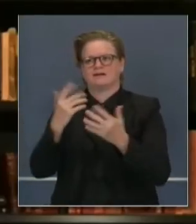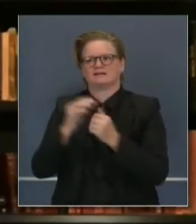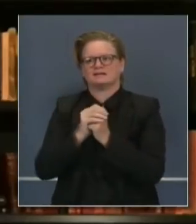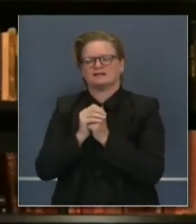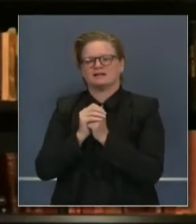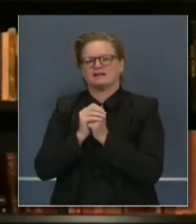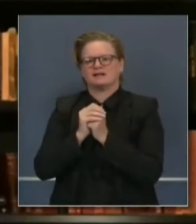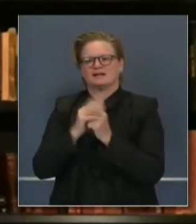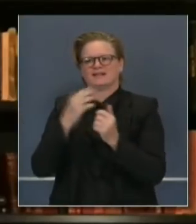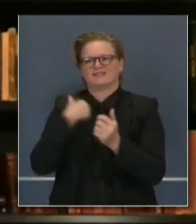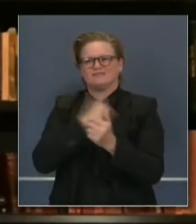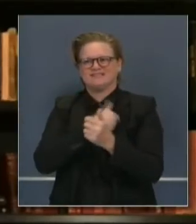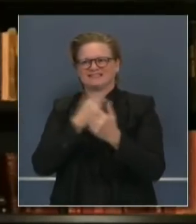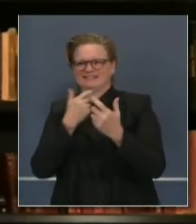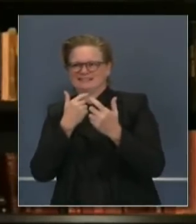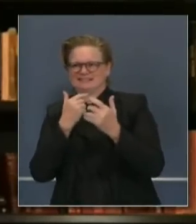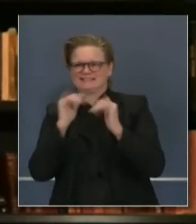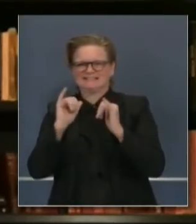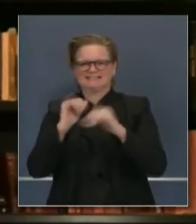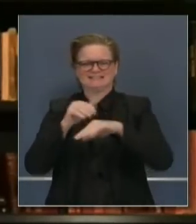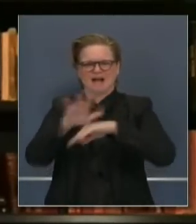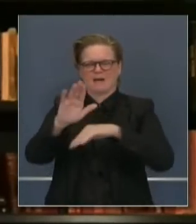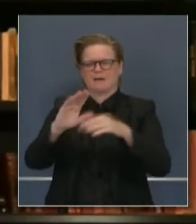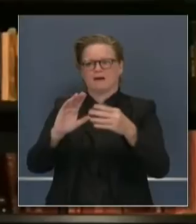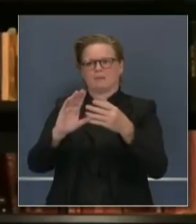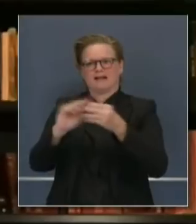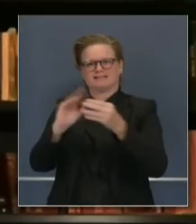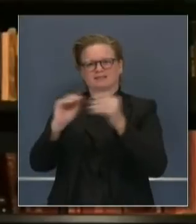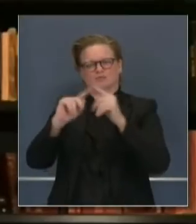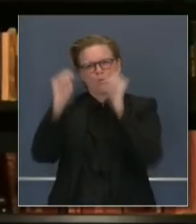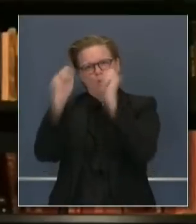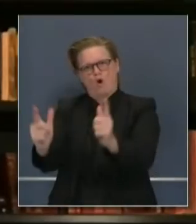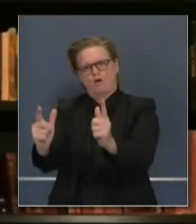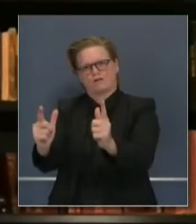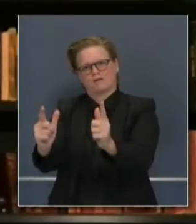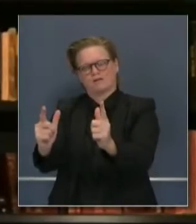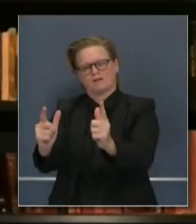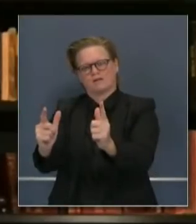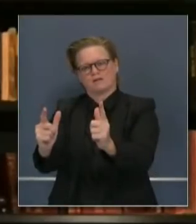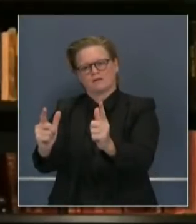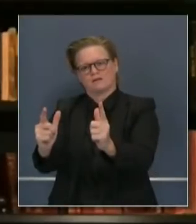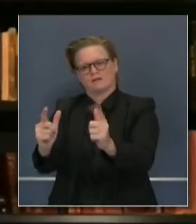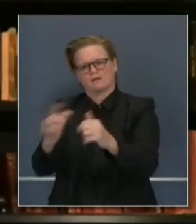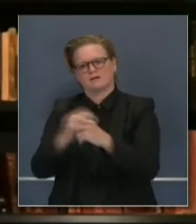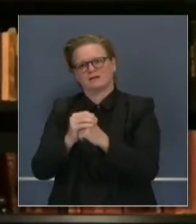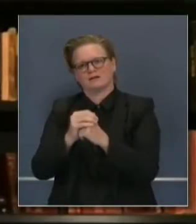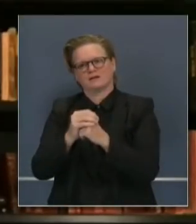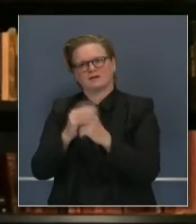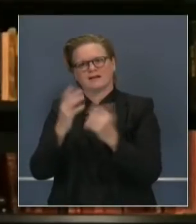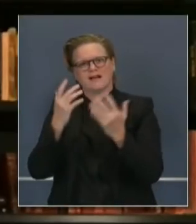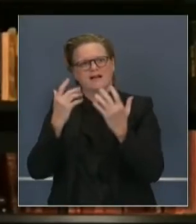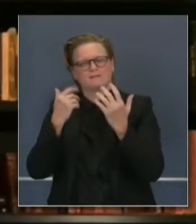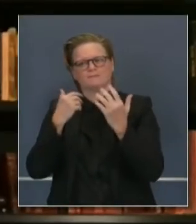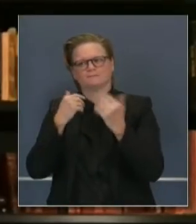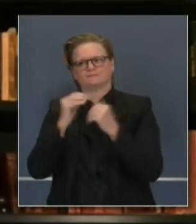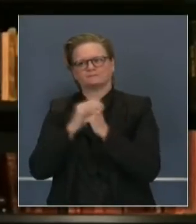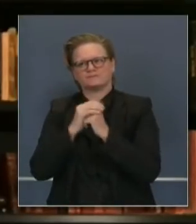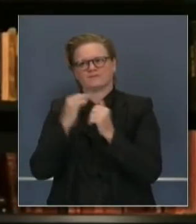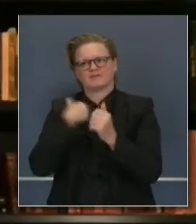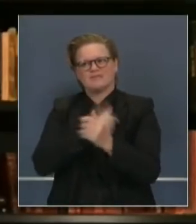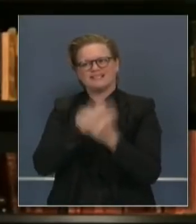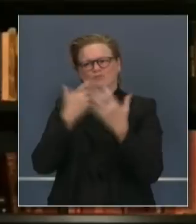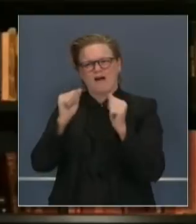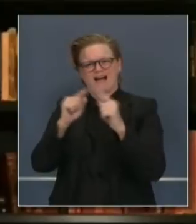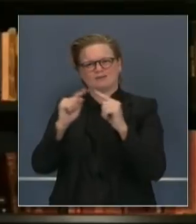need to send that message broadly. And we need to create less opportunities for the kind of contact and extended period and